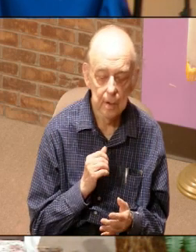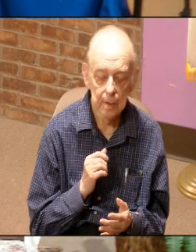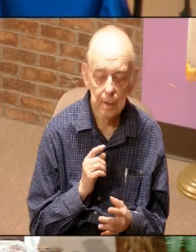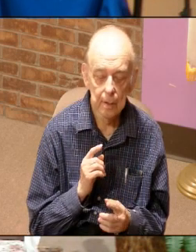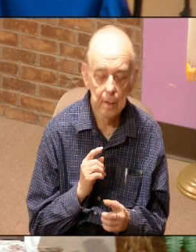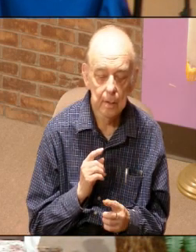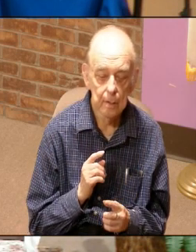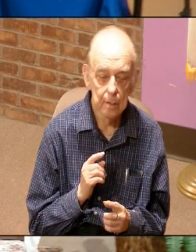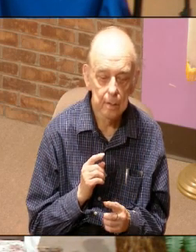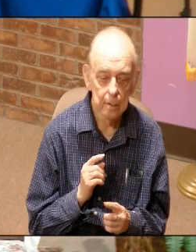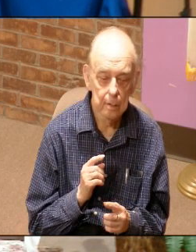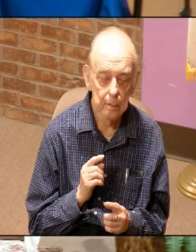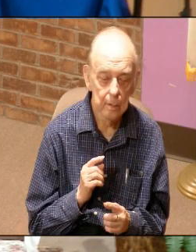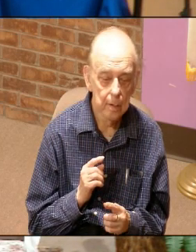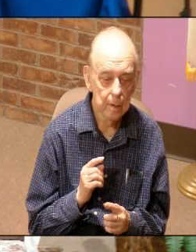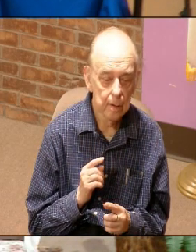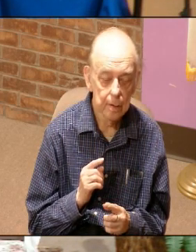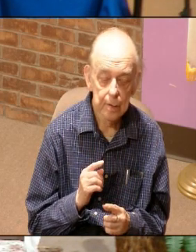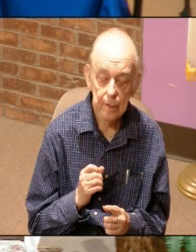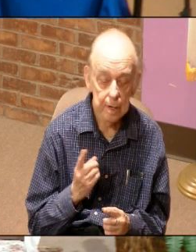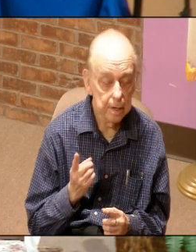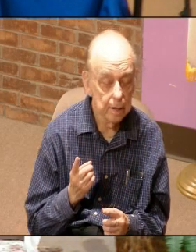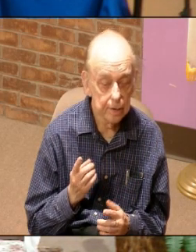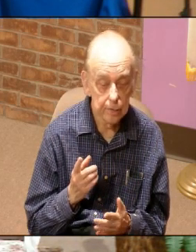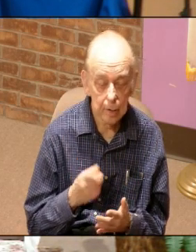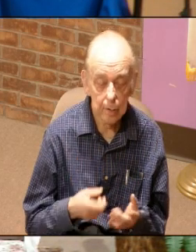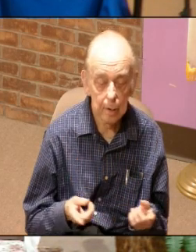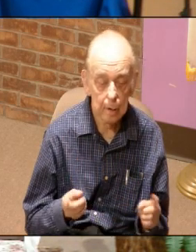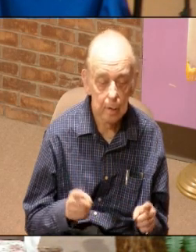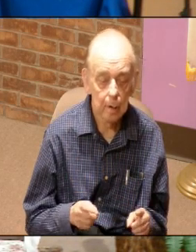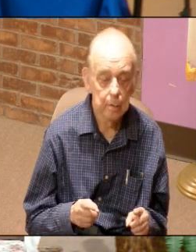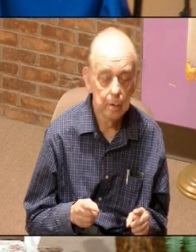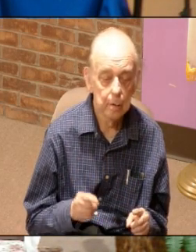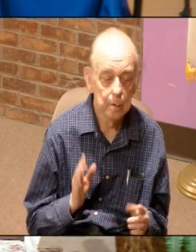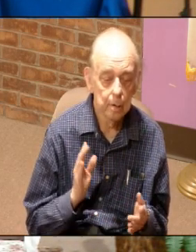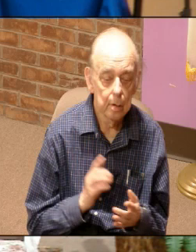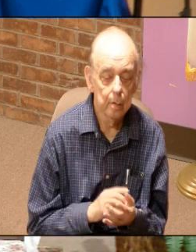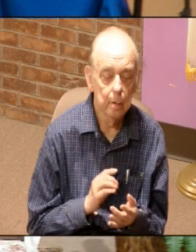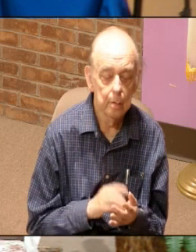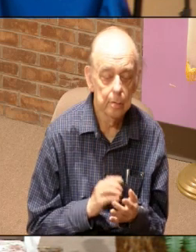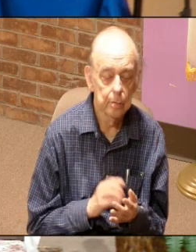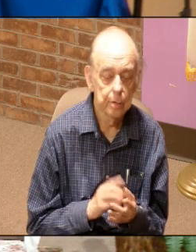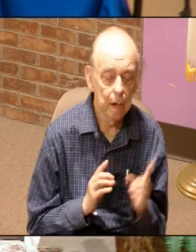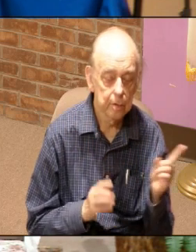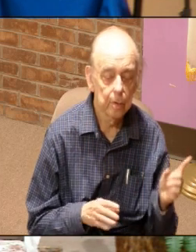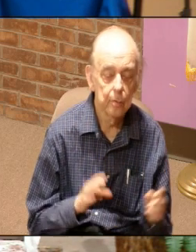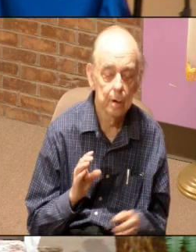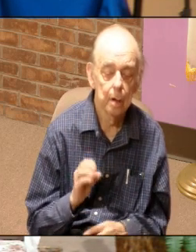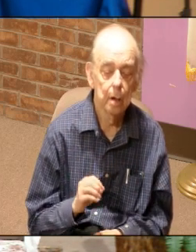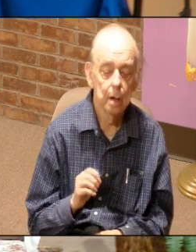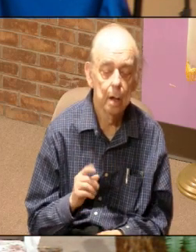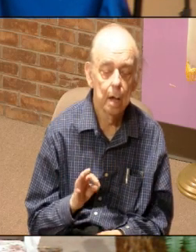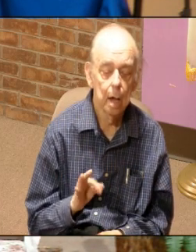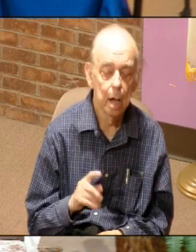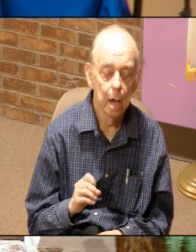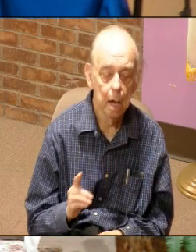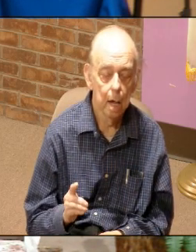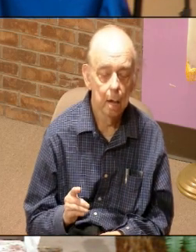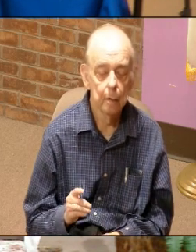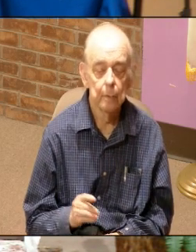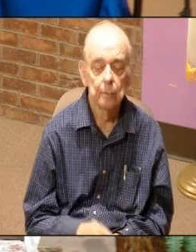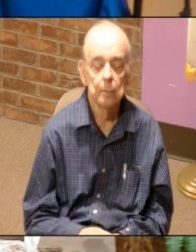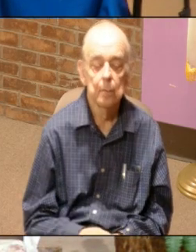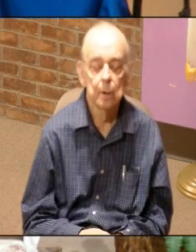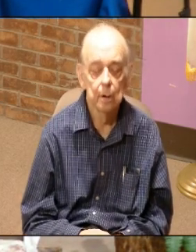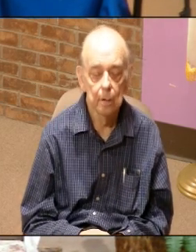to figure it out. We went to a little doctor over in Oxford not Cincinnati not